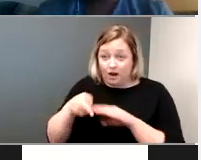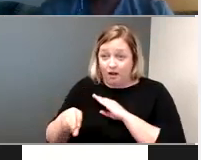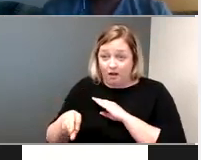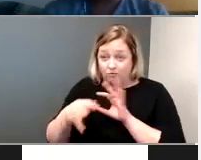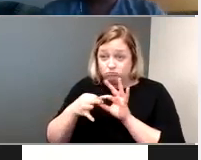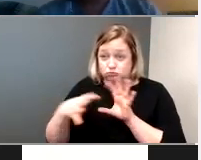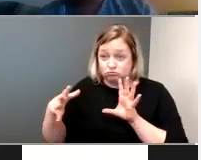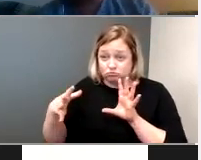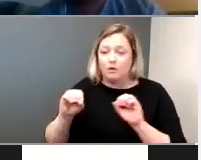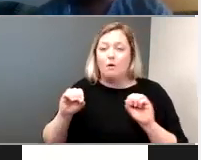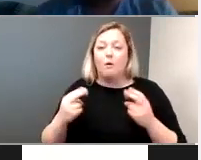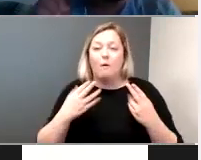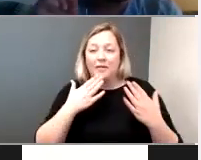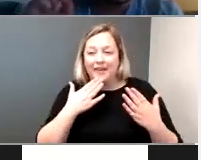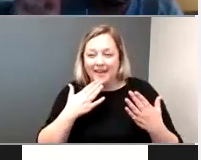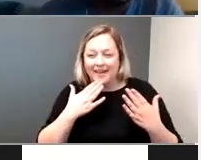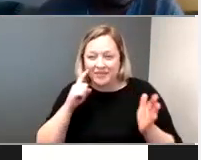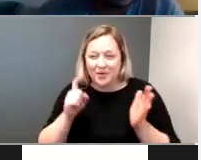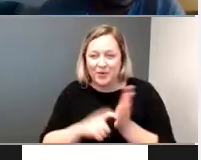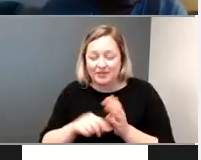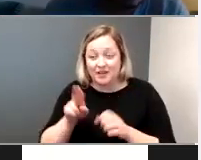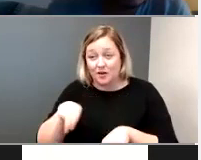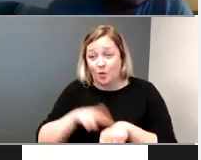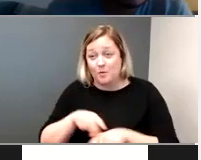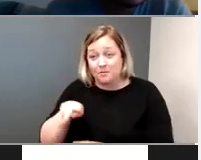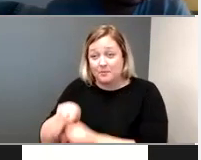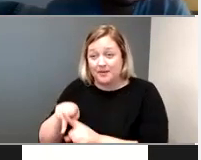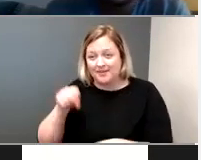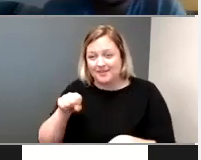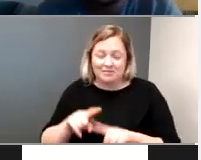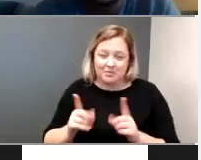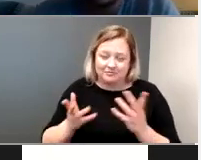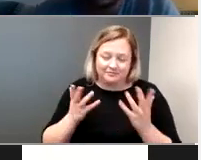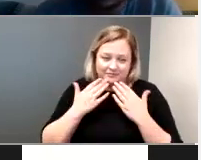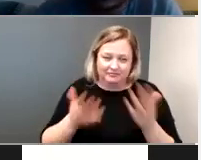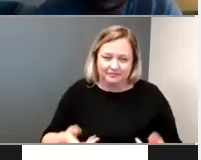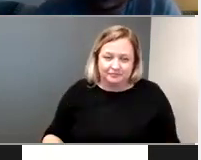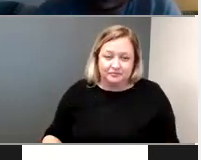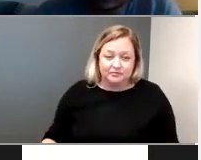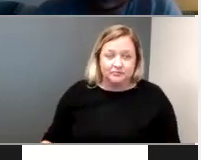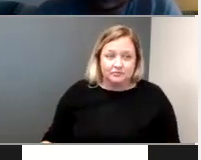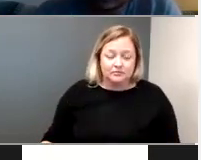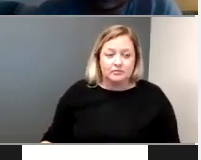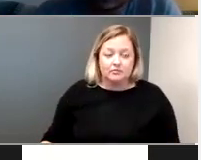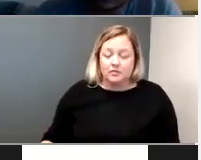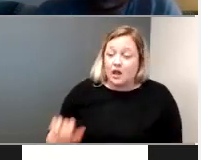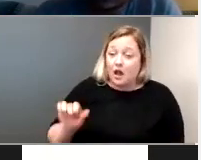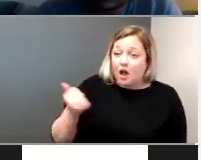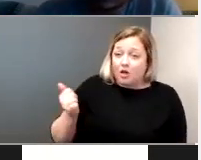be an email, but thanks so much. Okay, cool. That did happen once. Thank you. Yes. The other question I had was the dominance